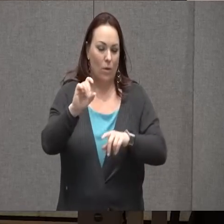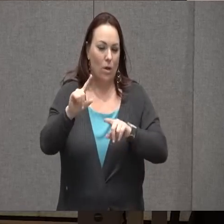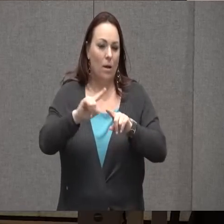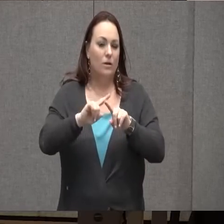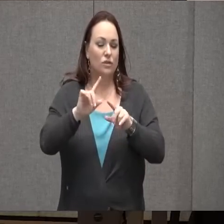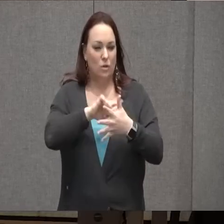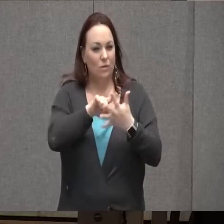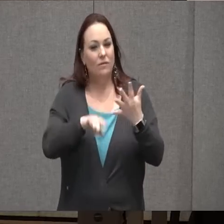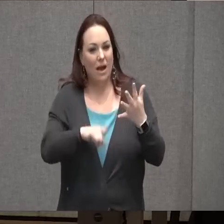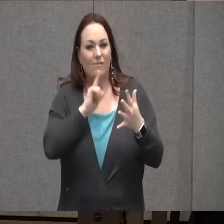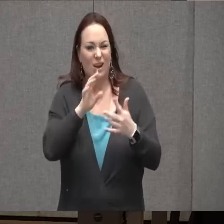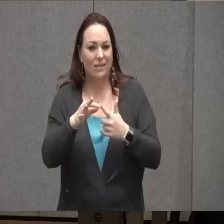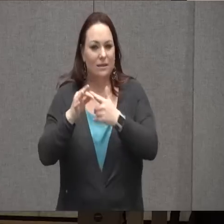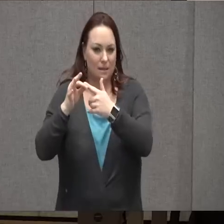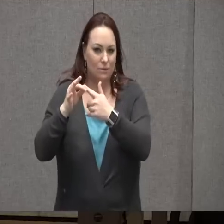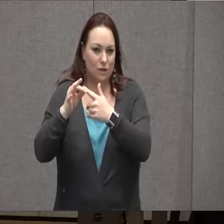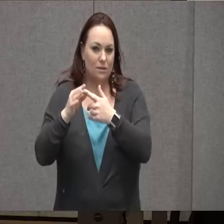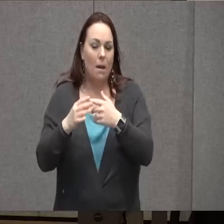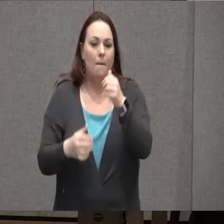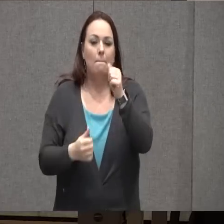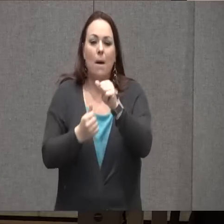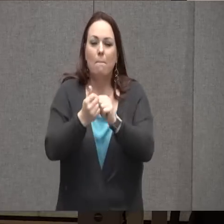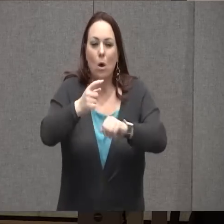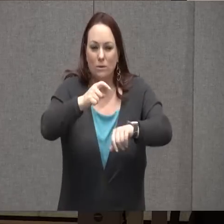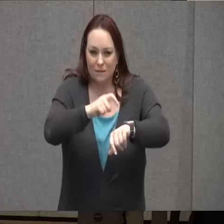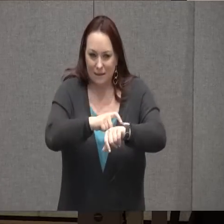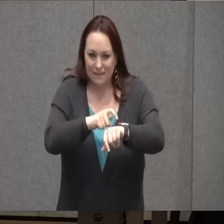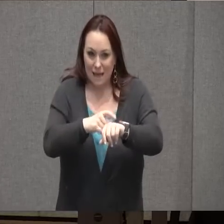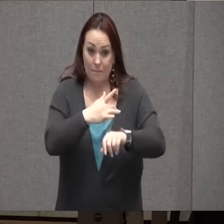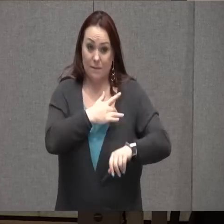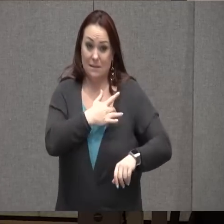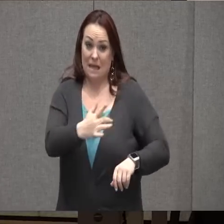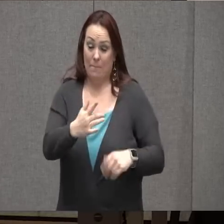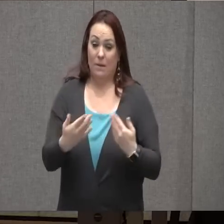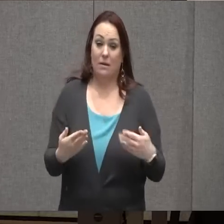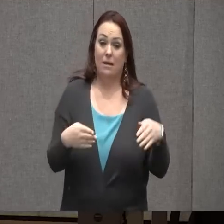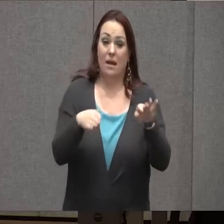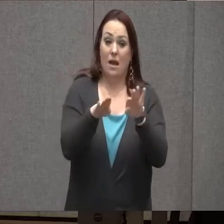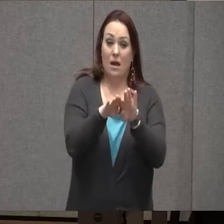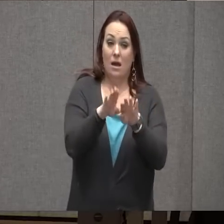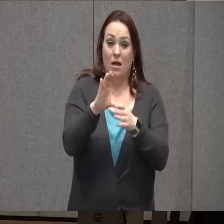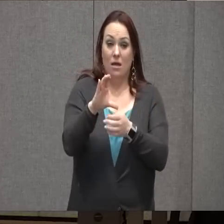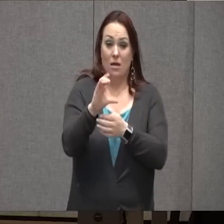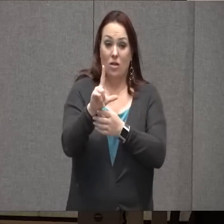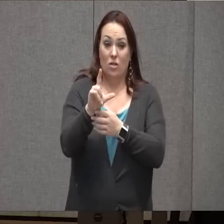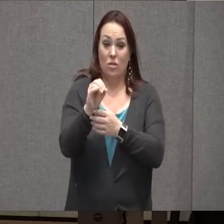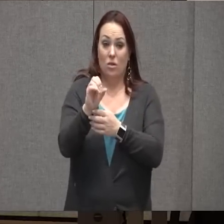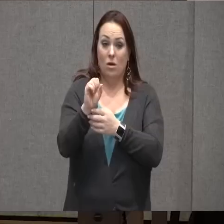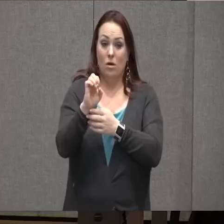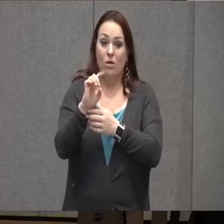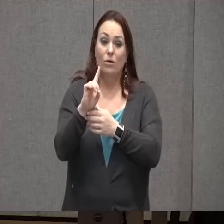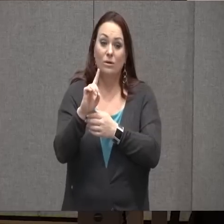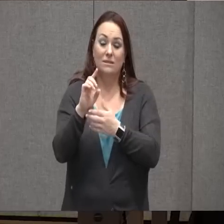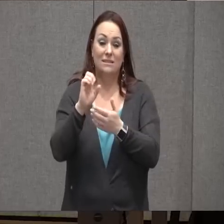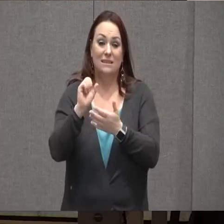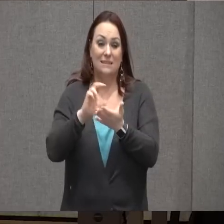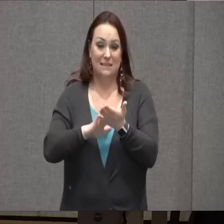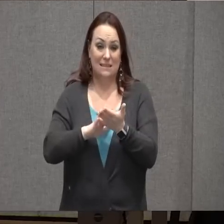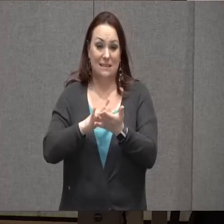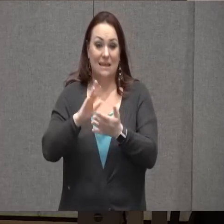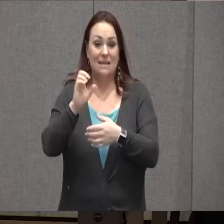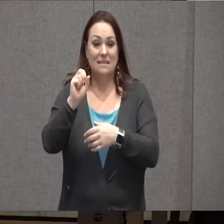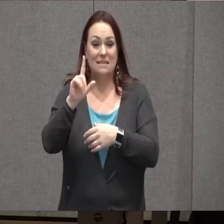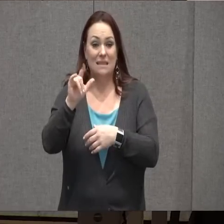times, they're closed syllables. So let's try some of those words. Let's